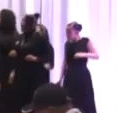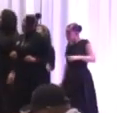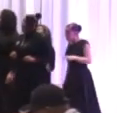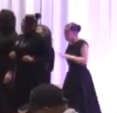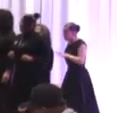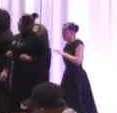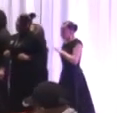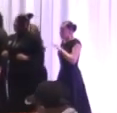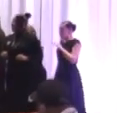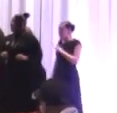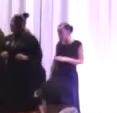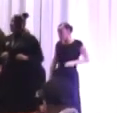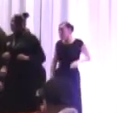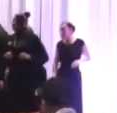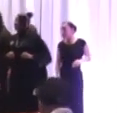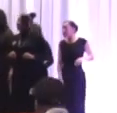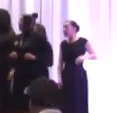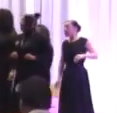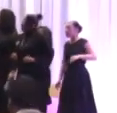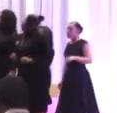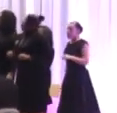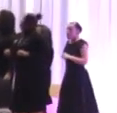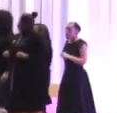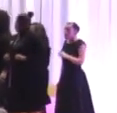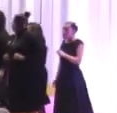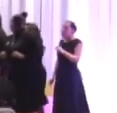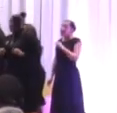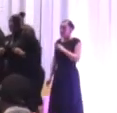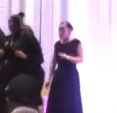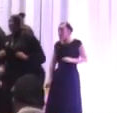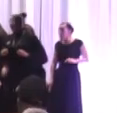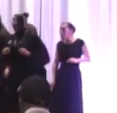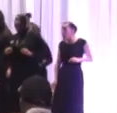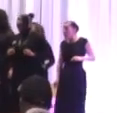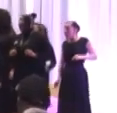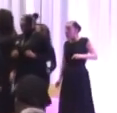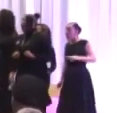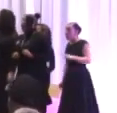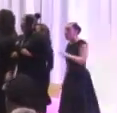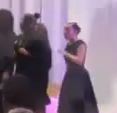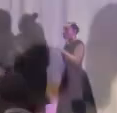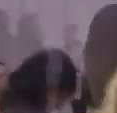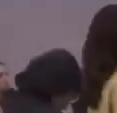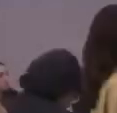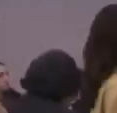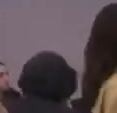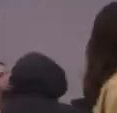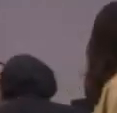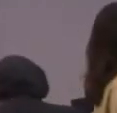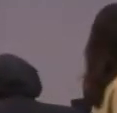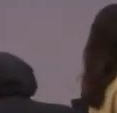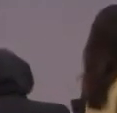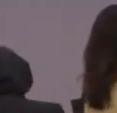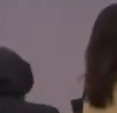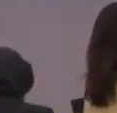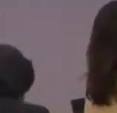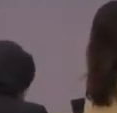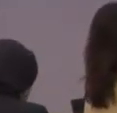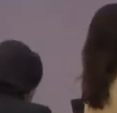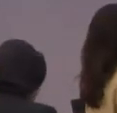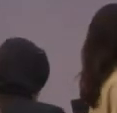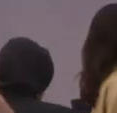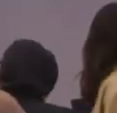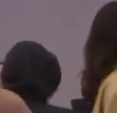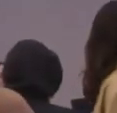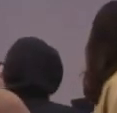day. Oh, when Jesus washed. When Jesus